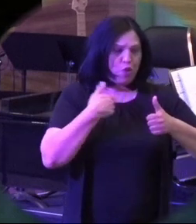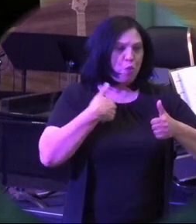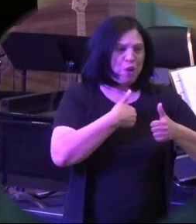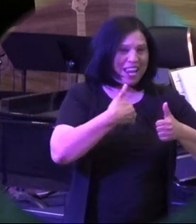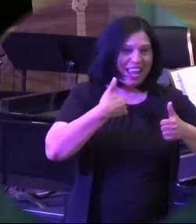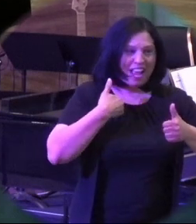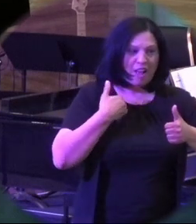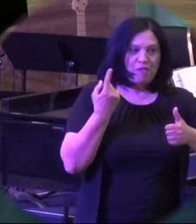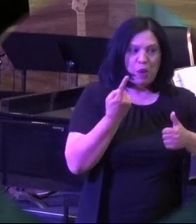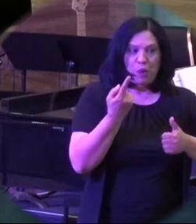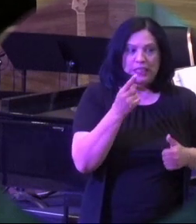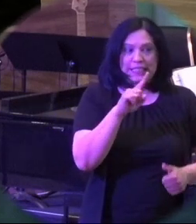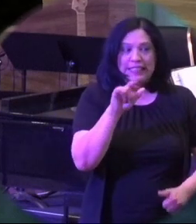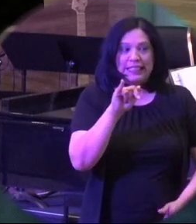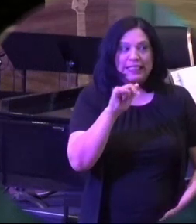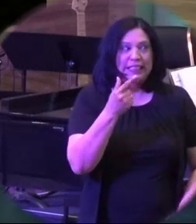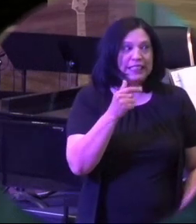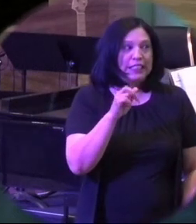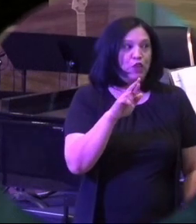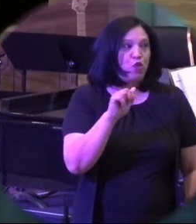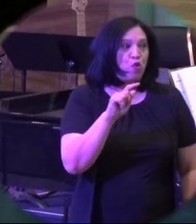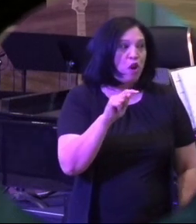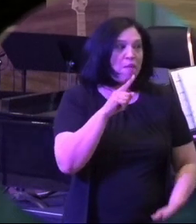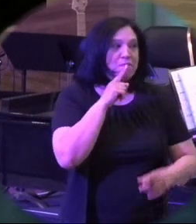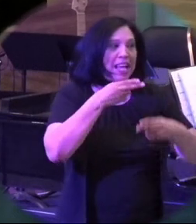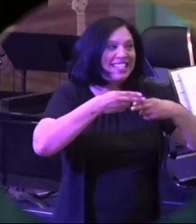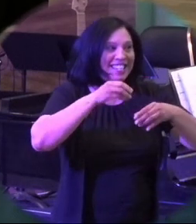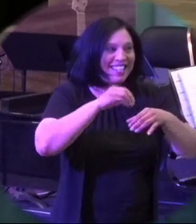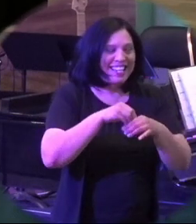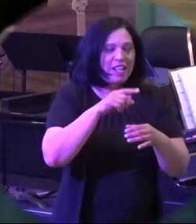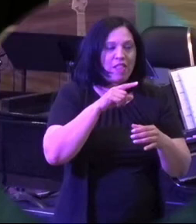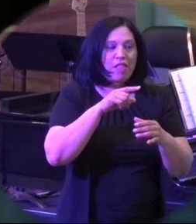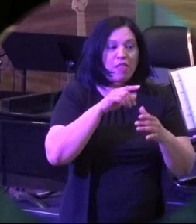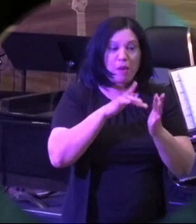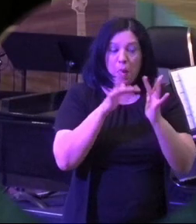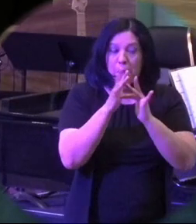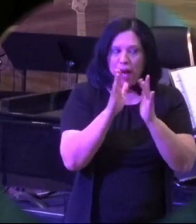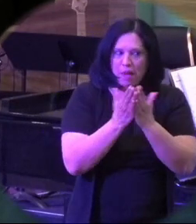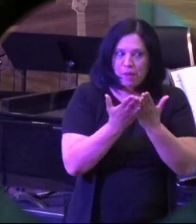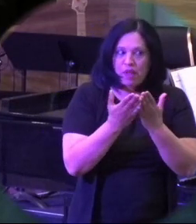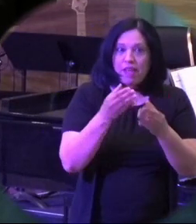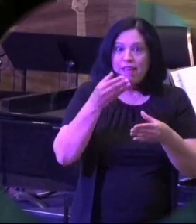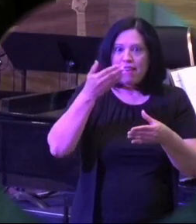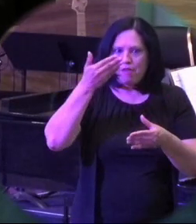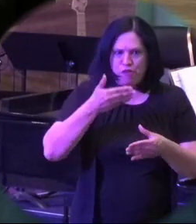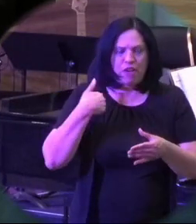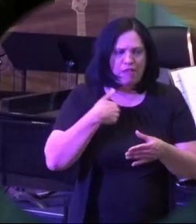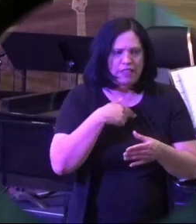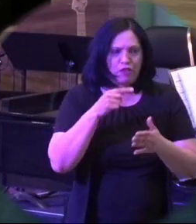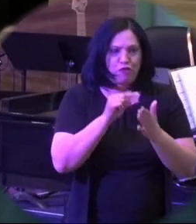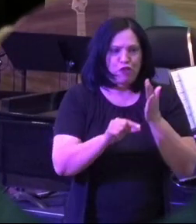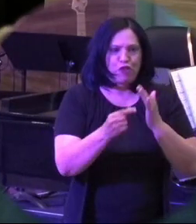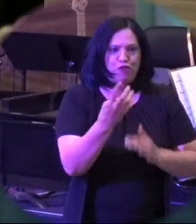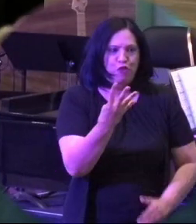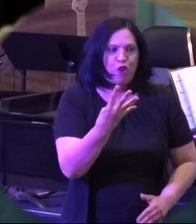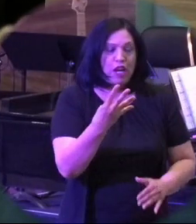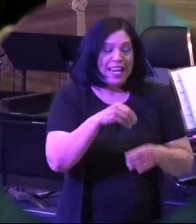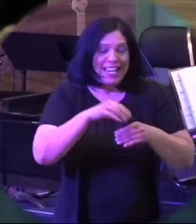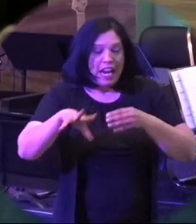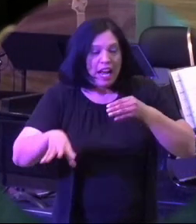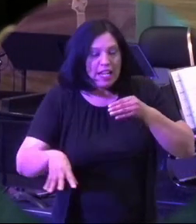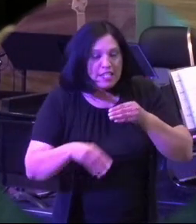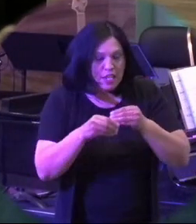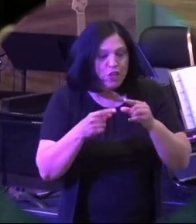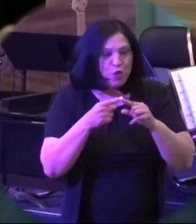the only ziggurat mentioned in the whole Bible right in front of us in verse 4, because it says, in addition to building a city, they wanted to